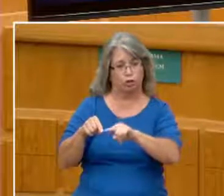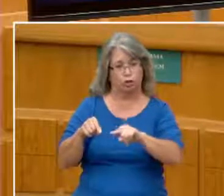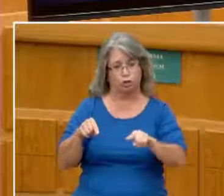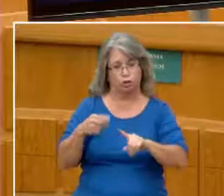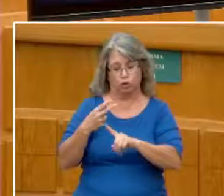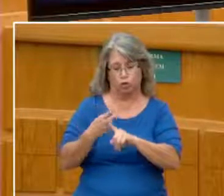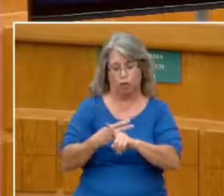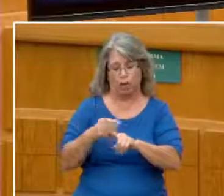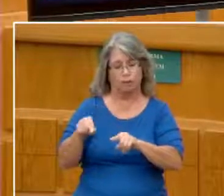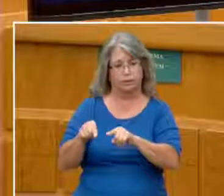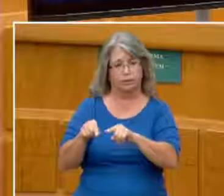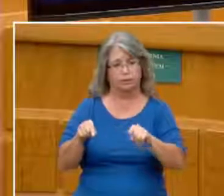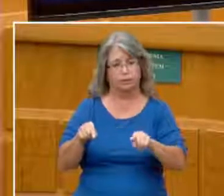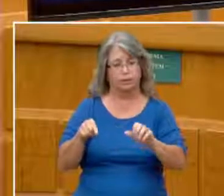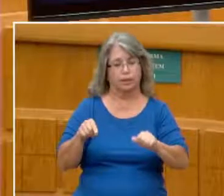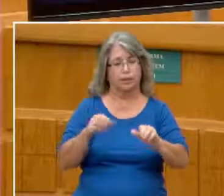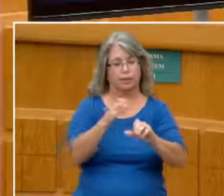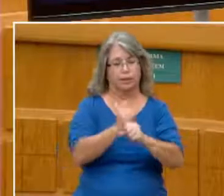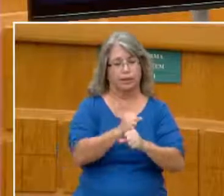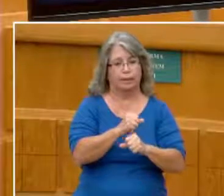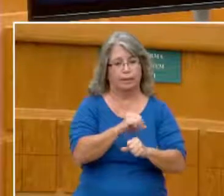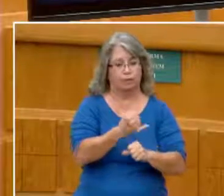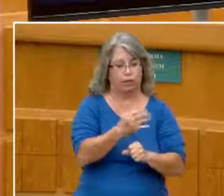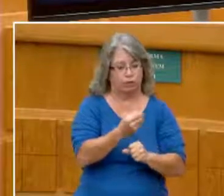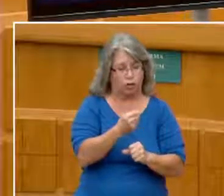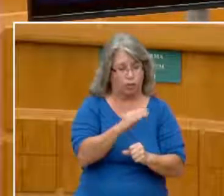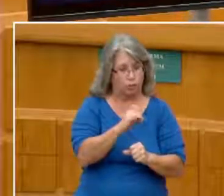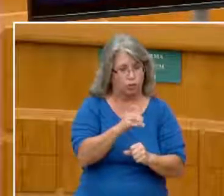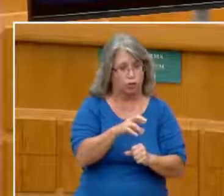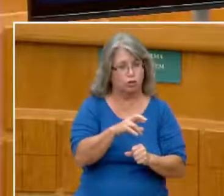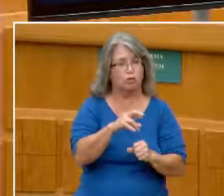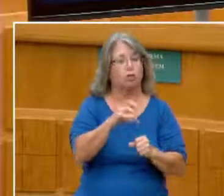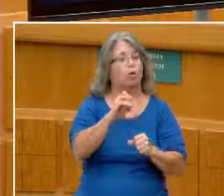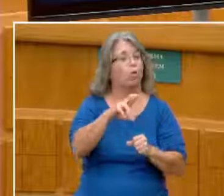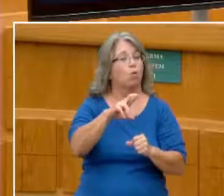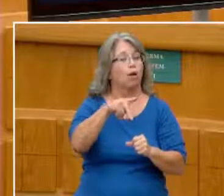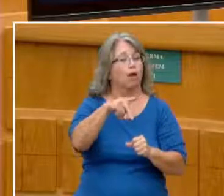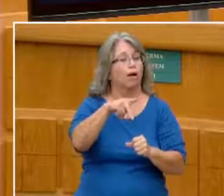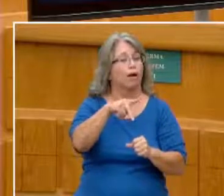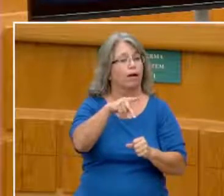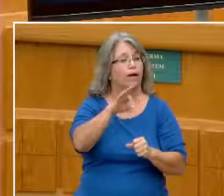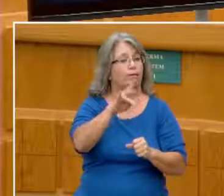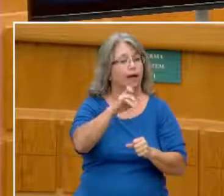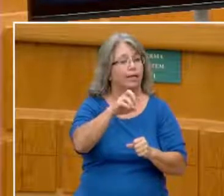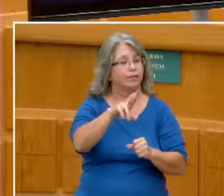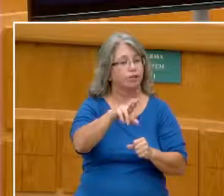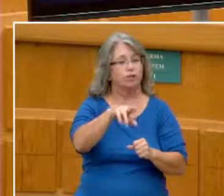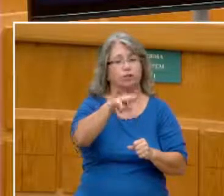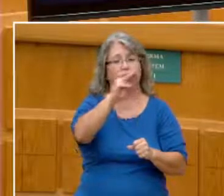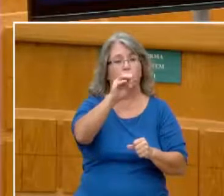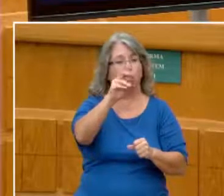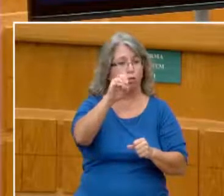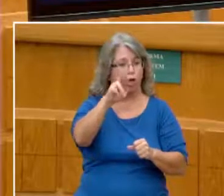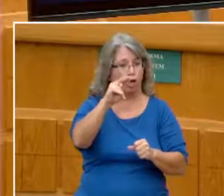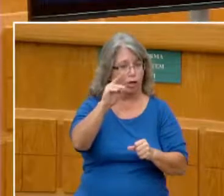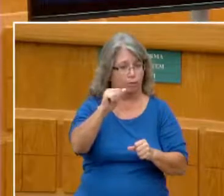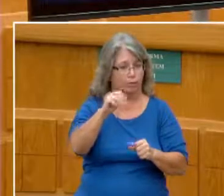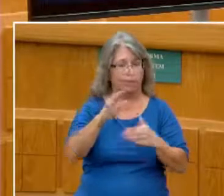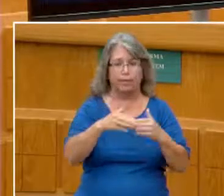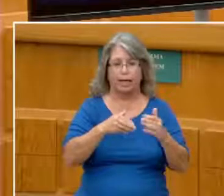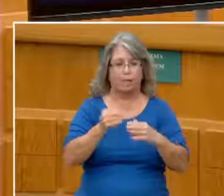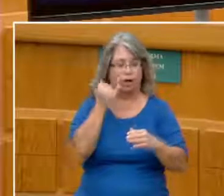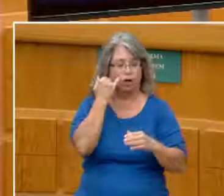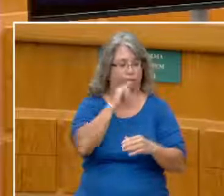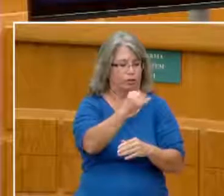2 months after, you can get your Pfizer as a booster, or you can get the Moderna as a booster, even if you had your J&J as your